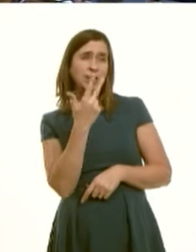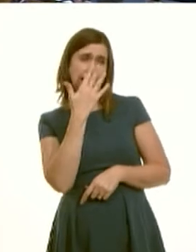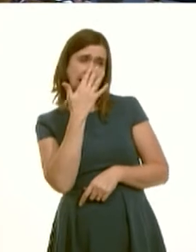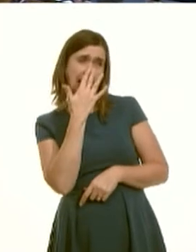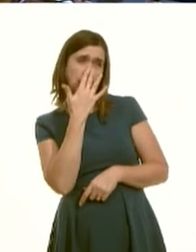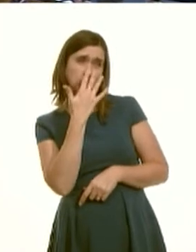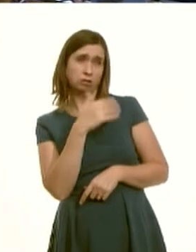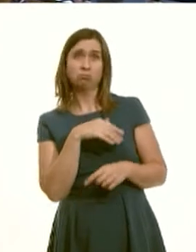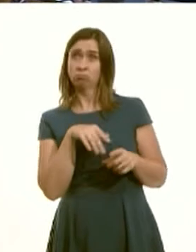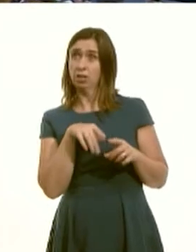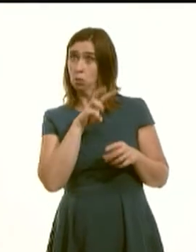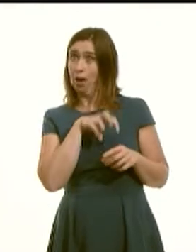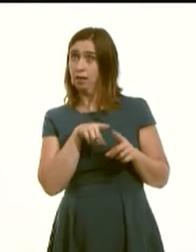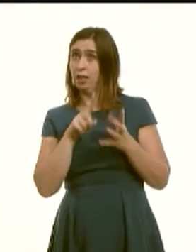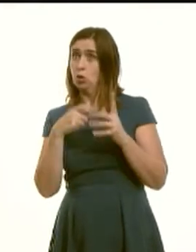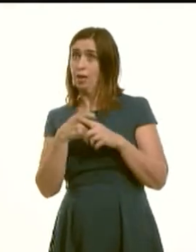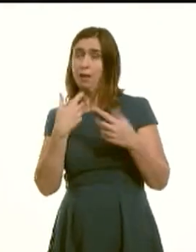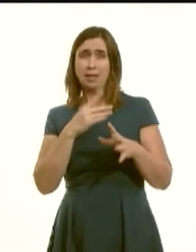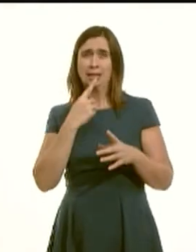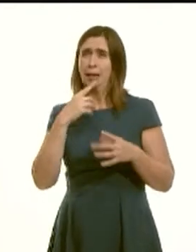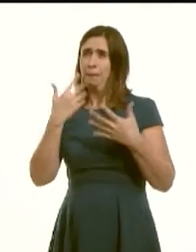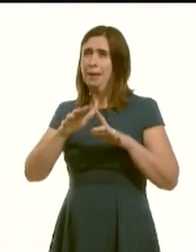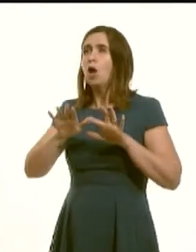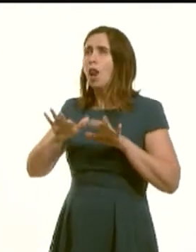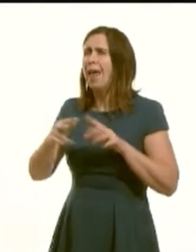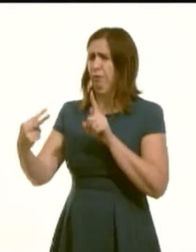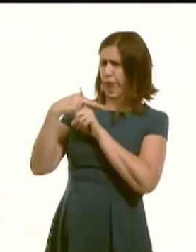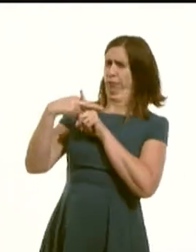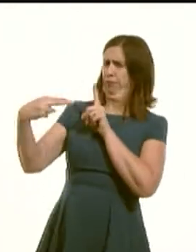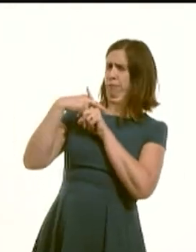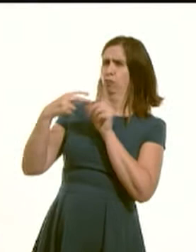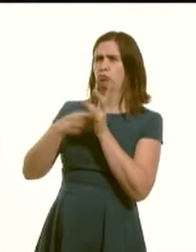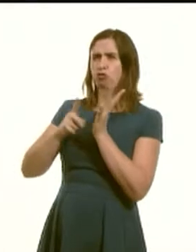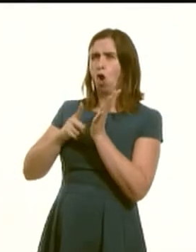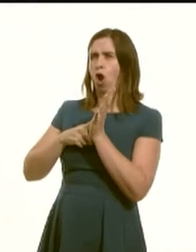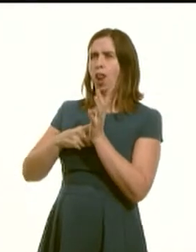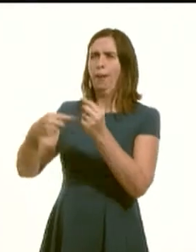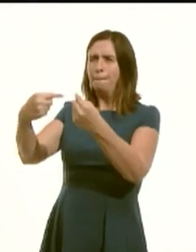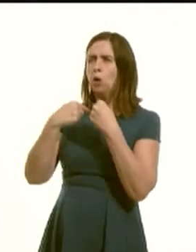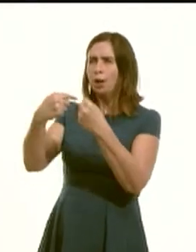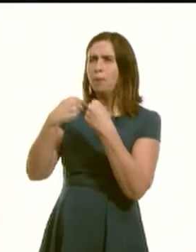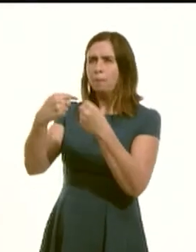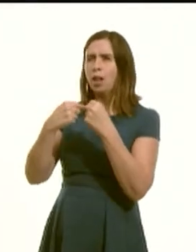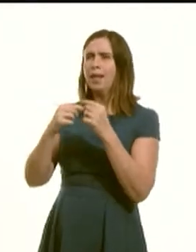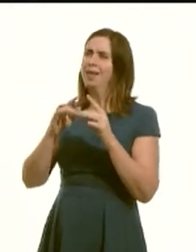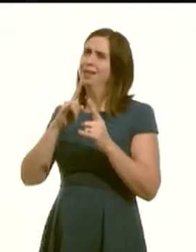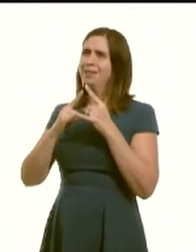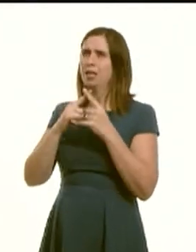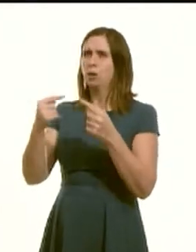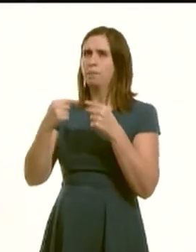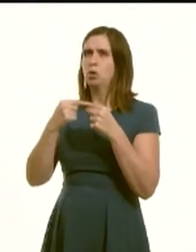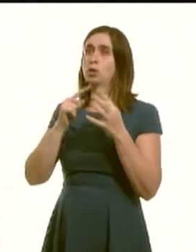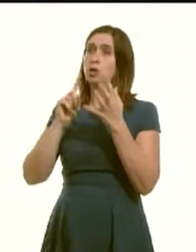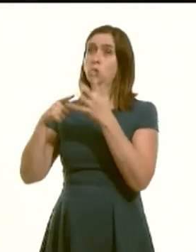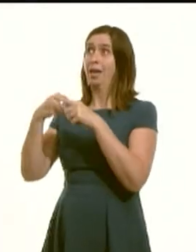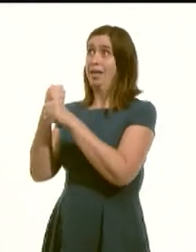Wales, reporting experiences of trolling, online bullying and sexual abuse. The UK government minister, the